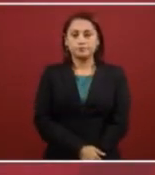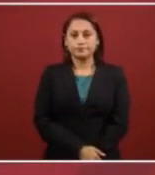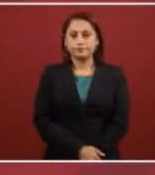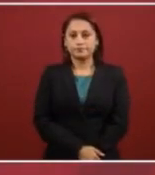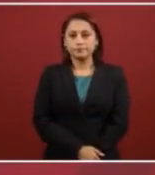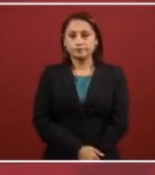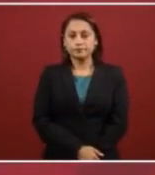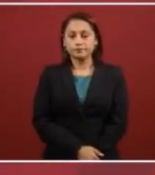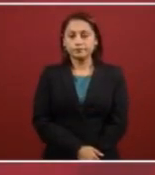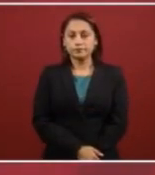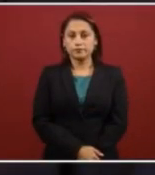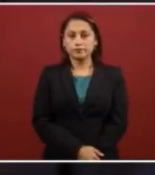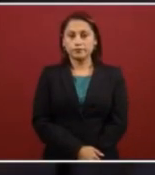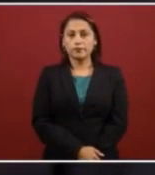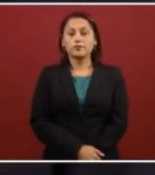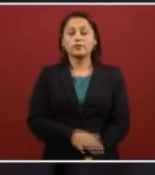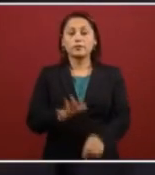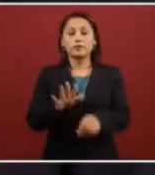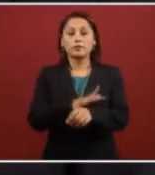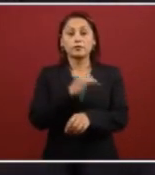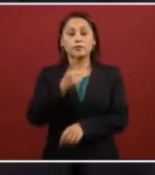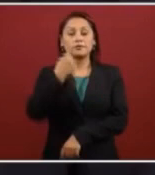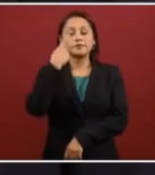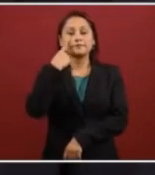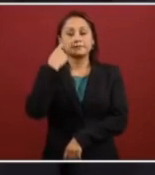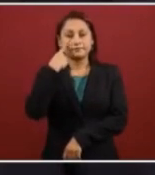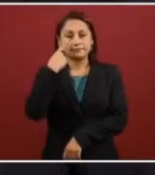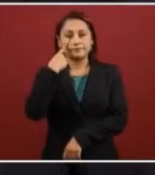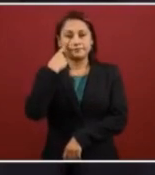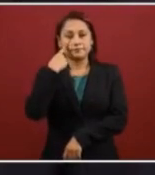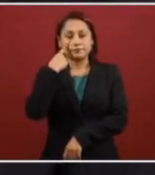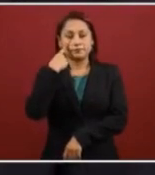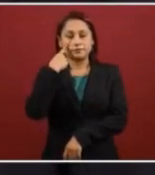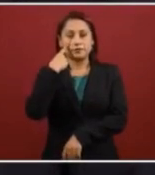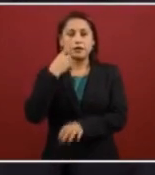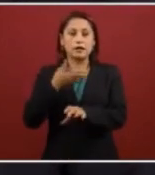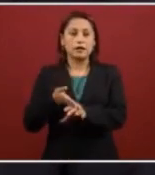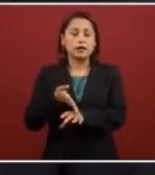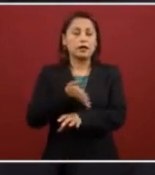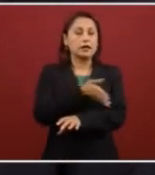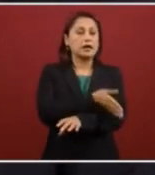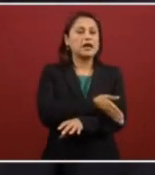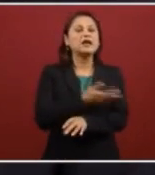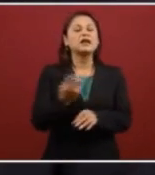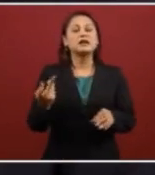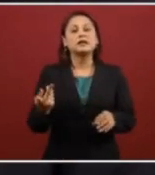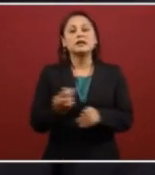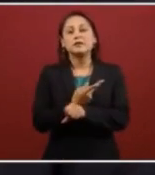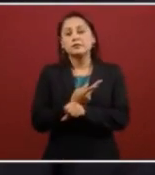si algo había because if something happened era que se it was that concedían, it was